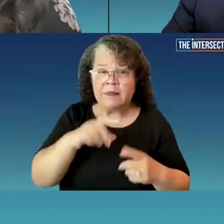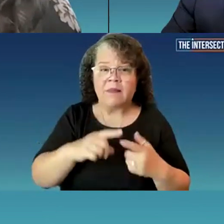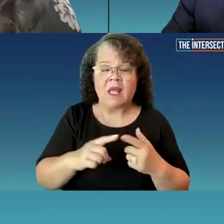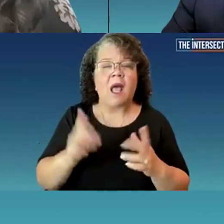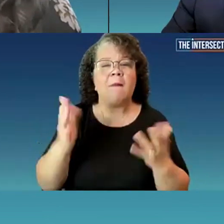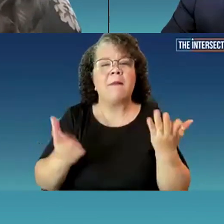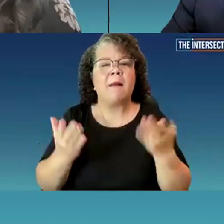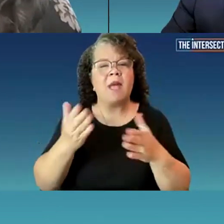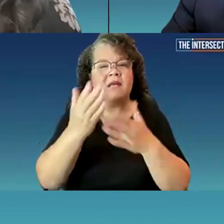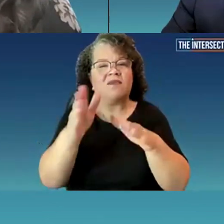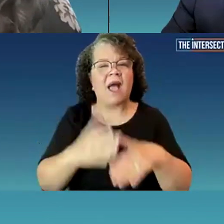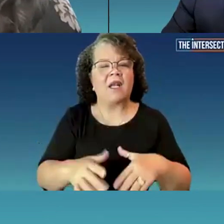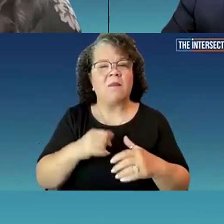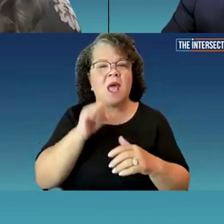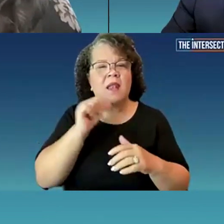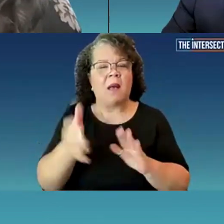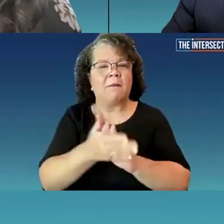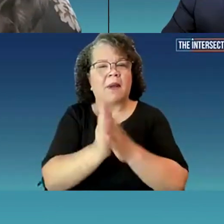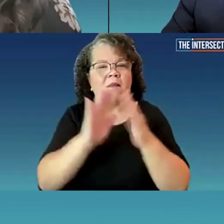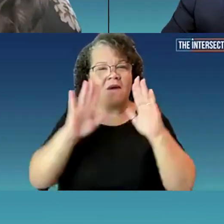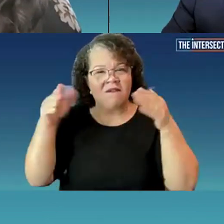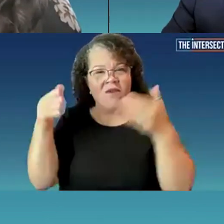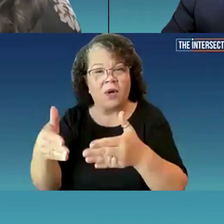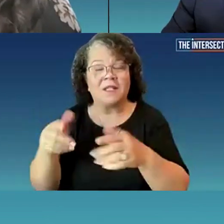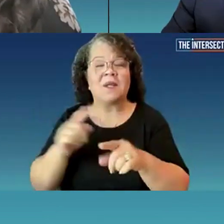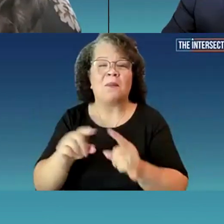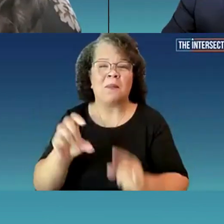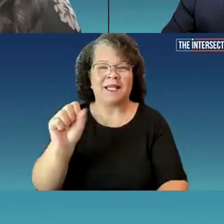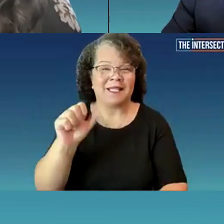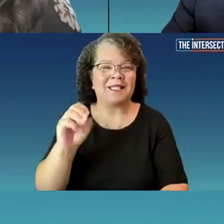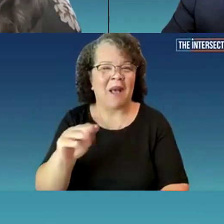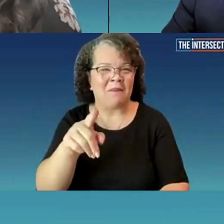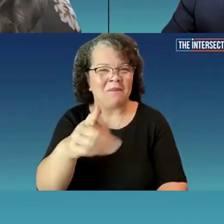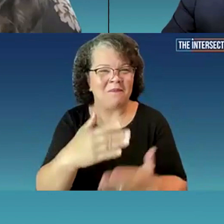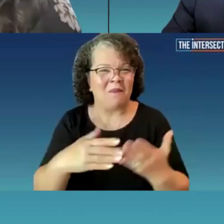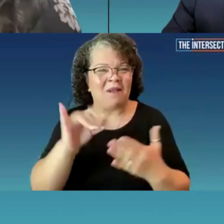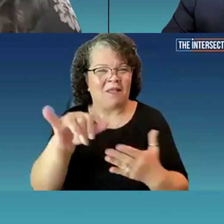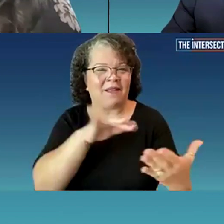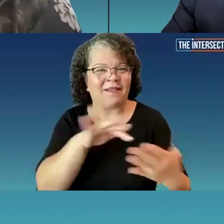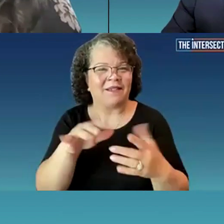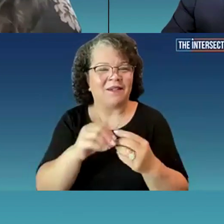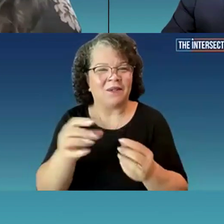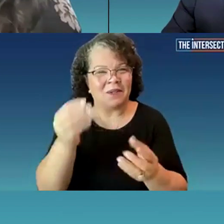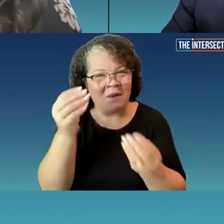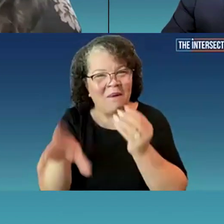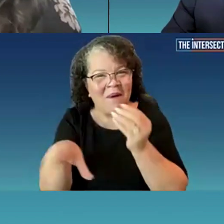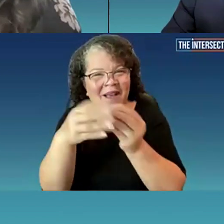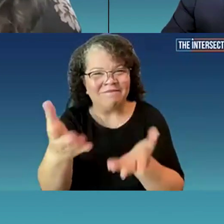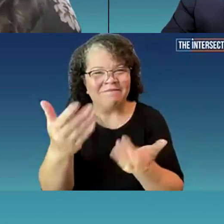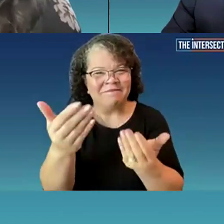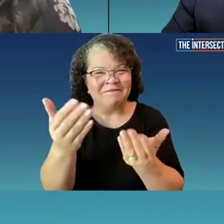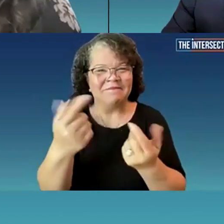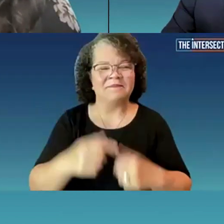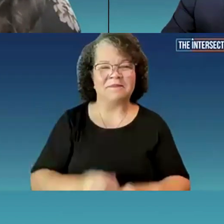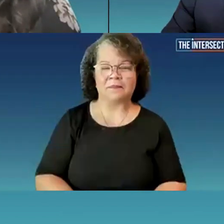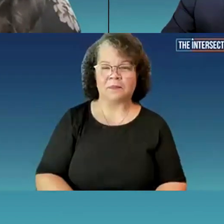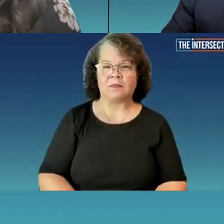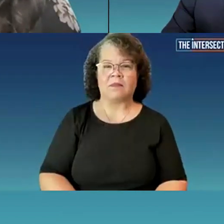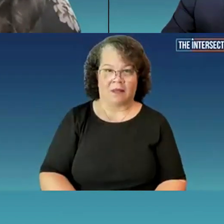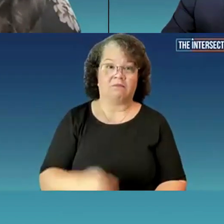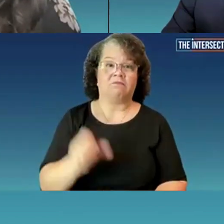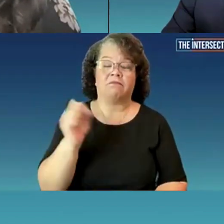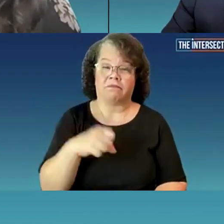focus before. But Sam was actually a part of that. So I'd love to hear him share a little bit about that. Yeah, so yeah,